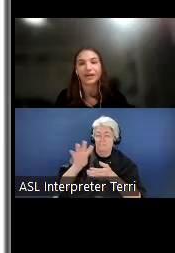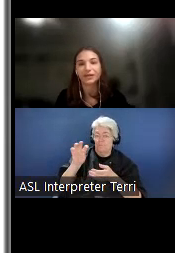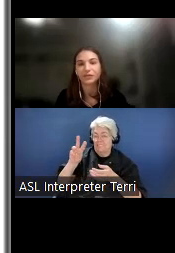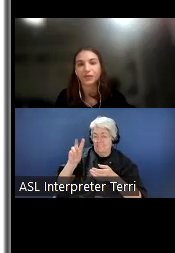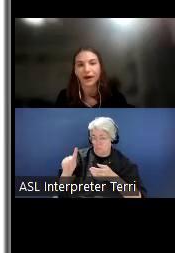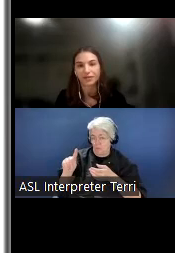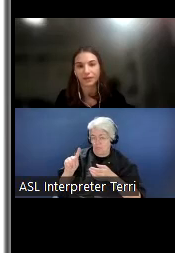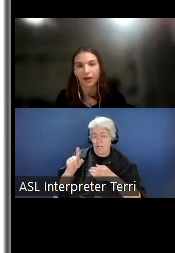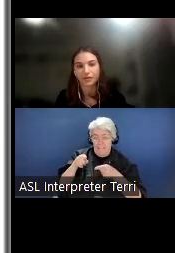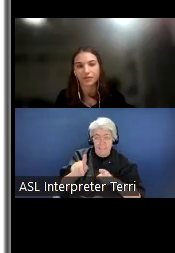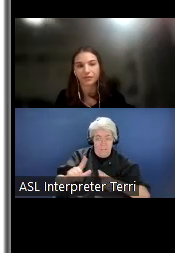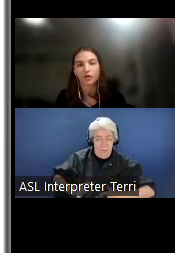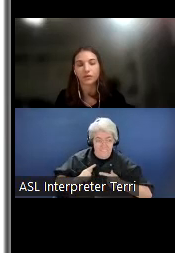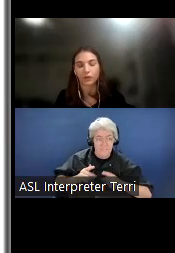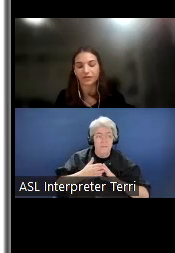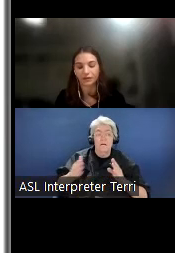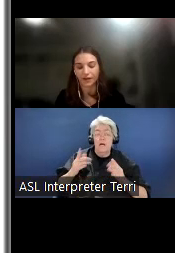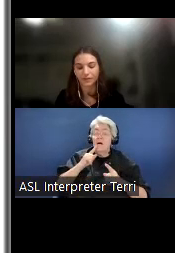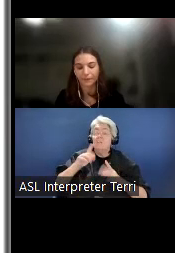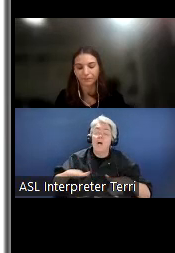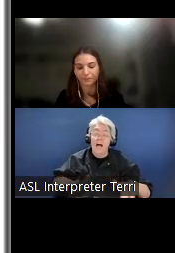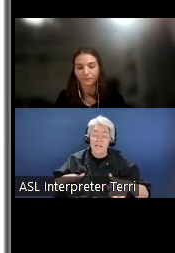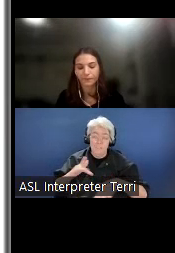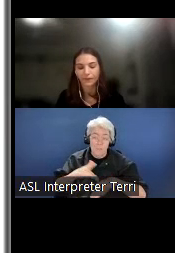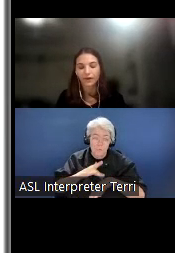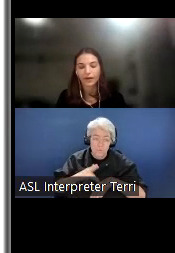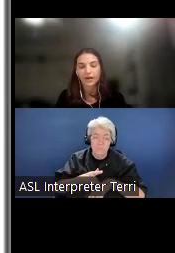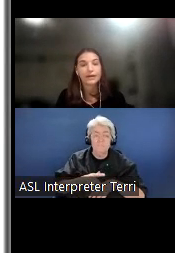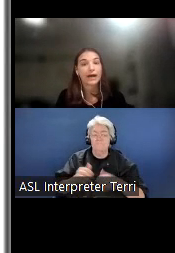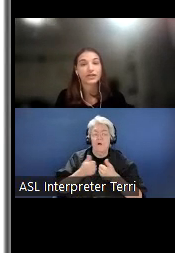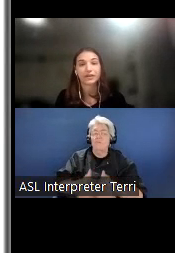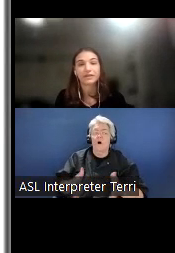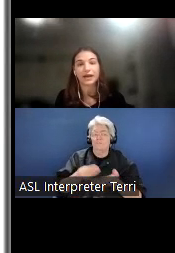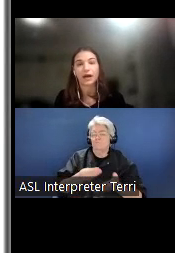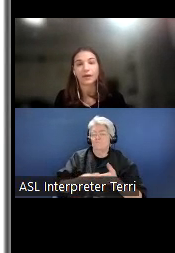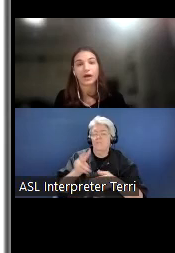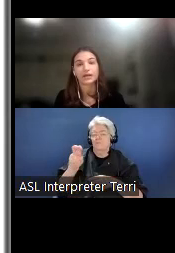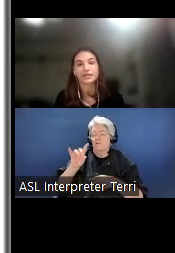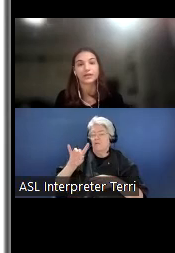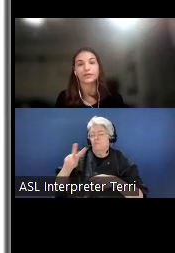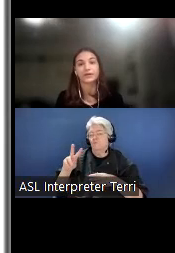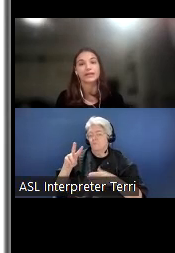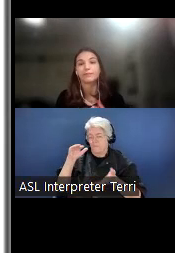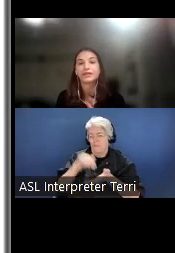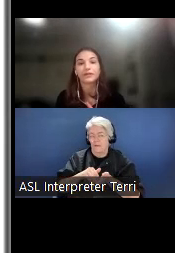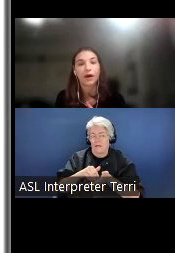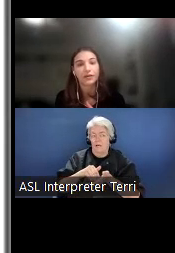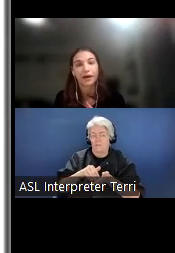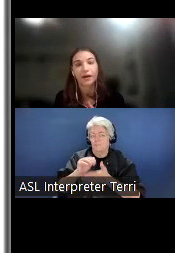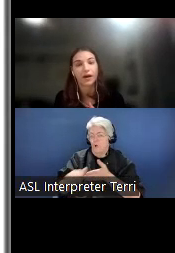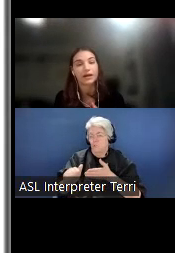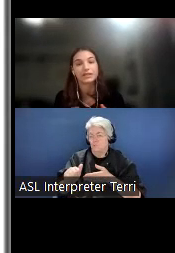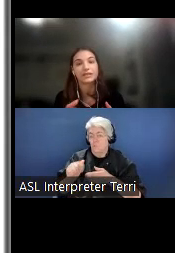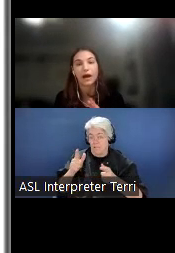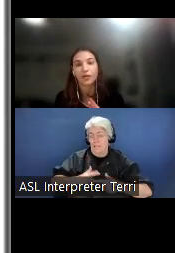to $282,000 over the course of their lifetime. Nationally, these economic costs include things like mental